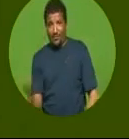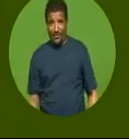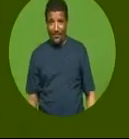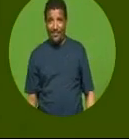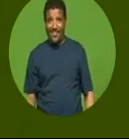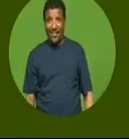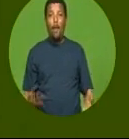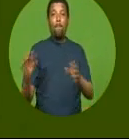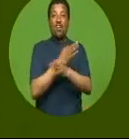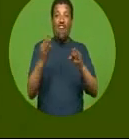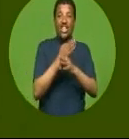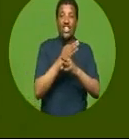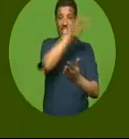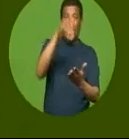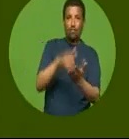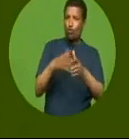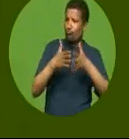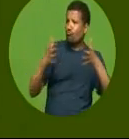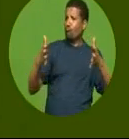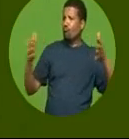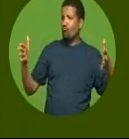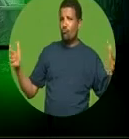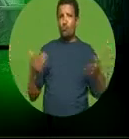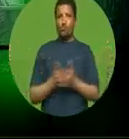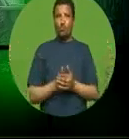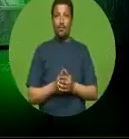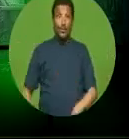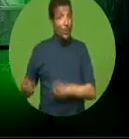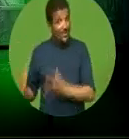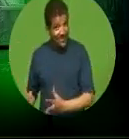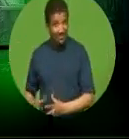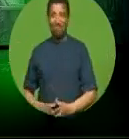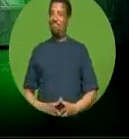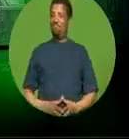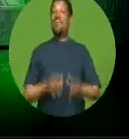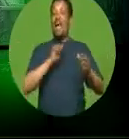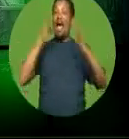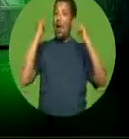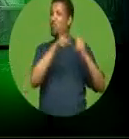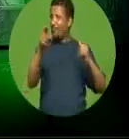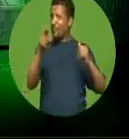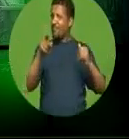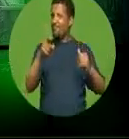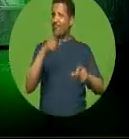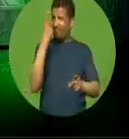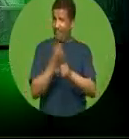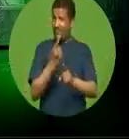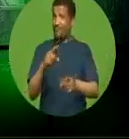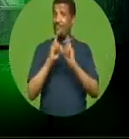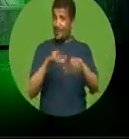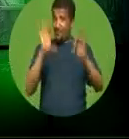the manufacturing sector to expand its output. Students, I hope you've got the correct